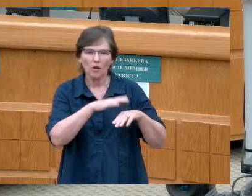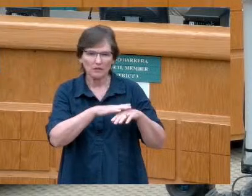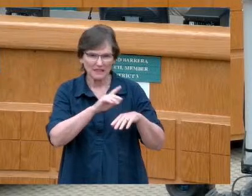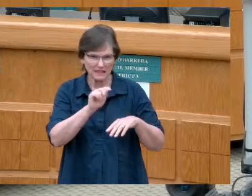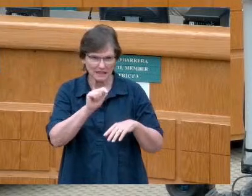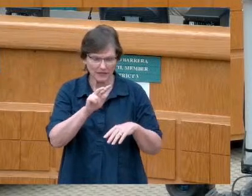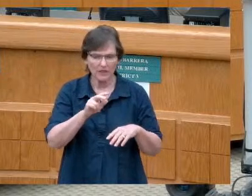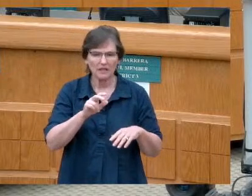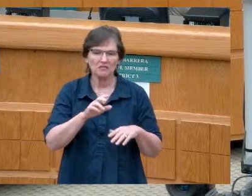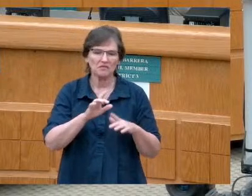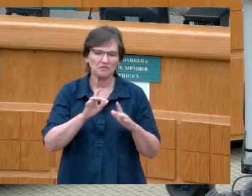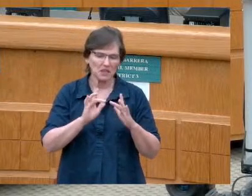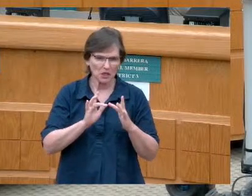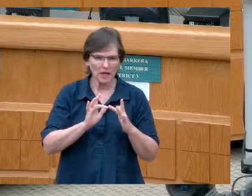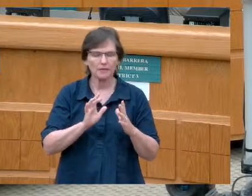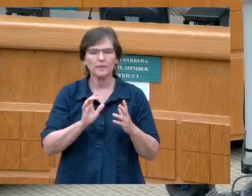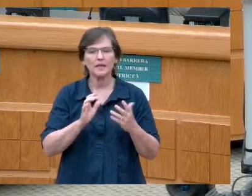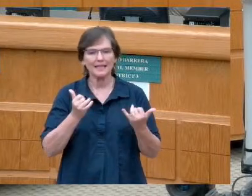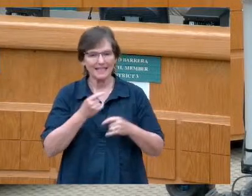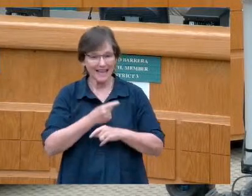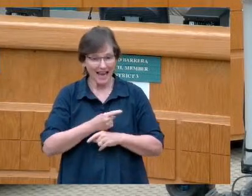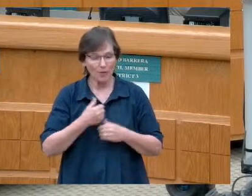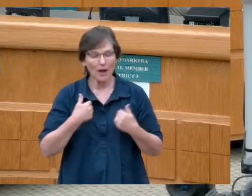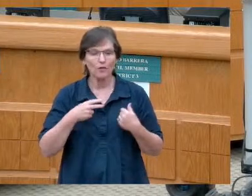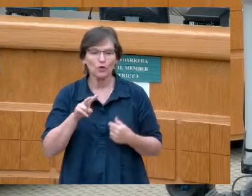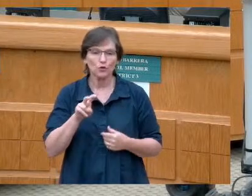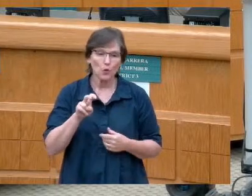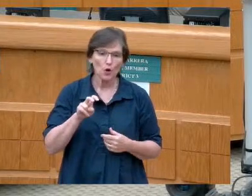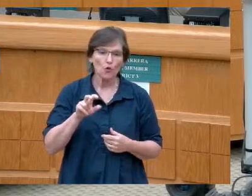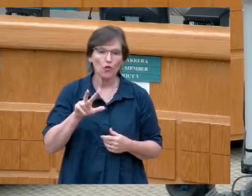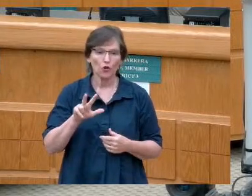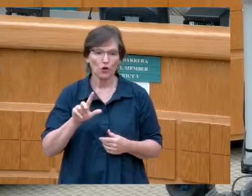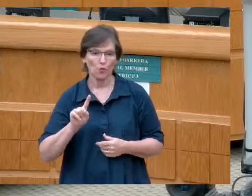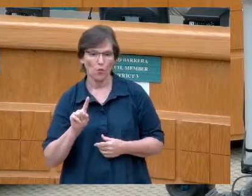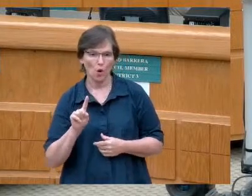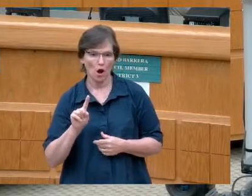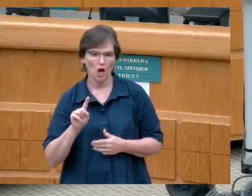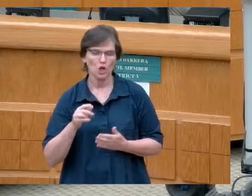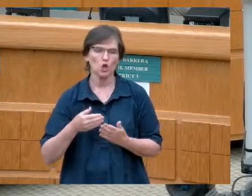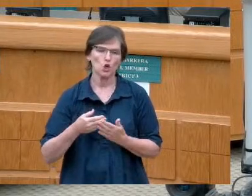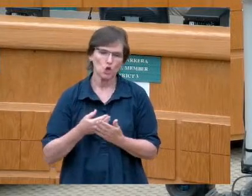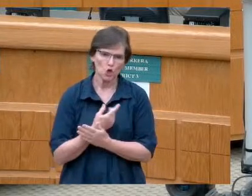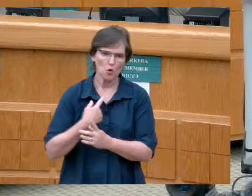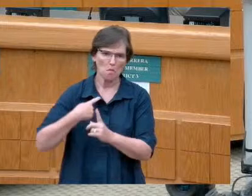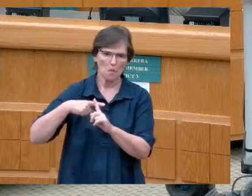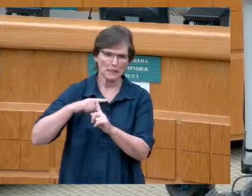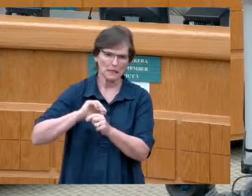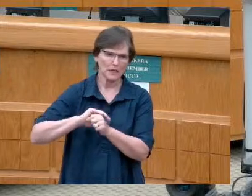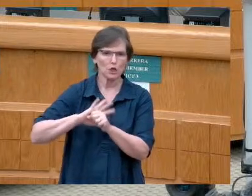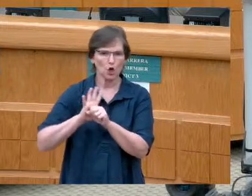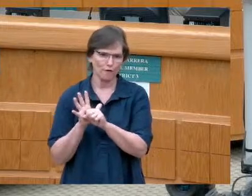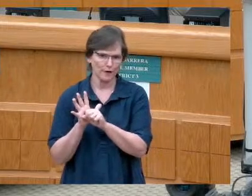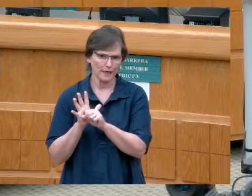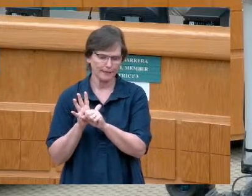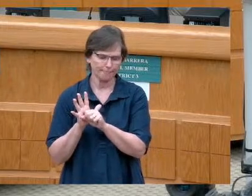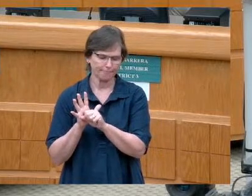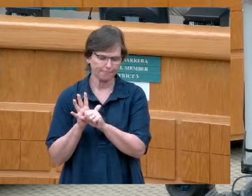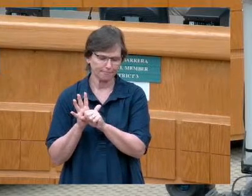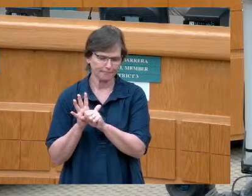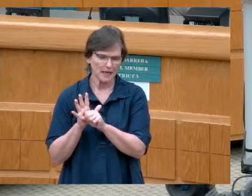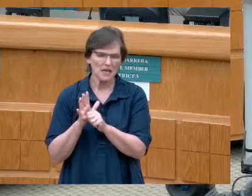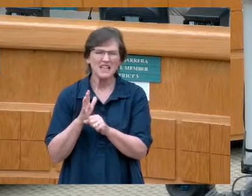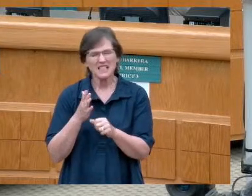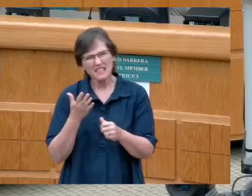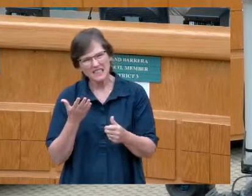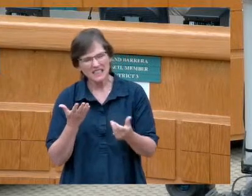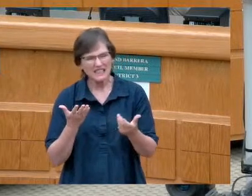231 additional new COVID cases for Nueces County. And some good and bad news. It's still